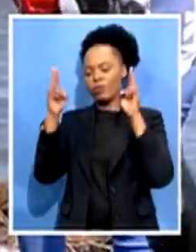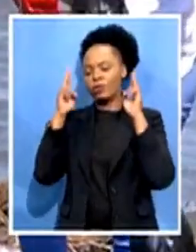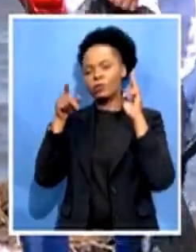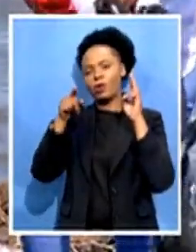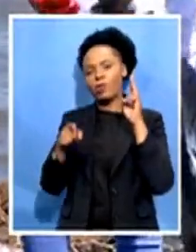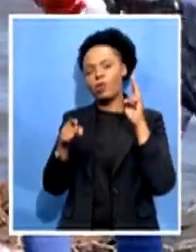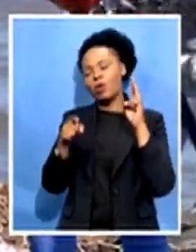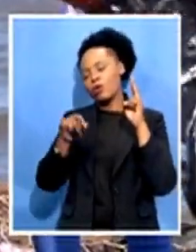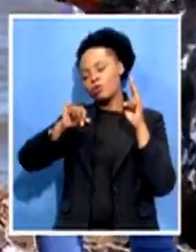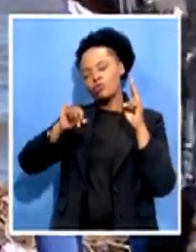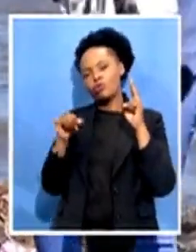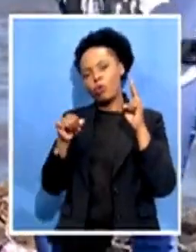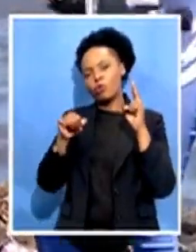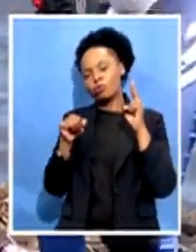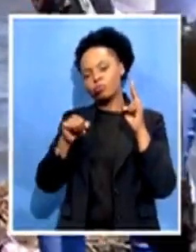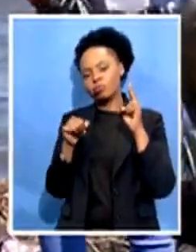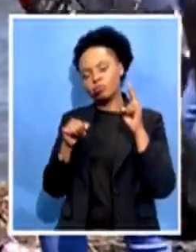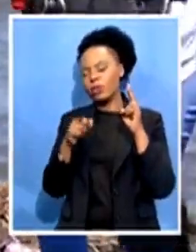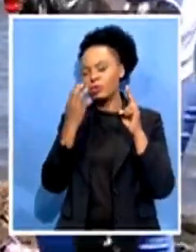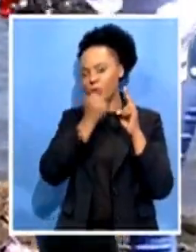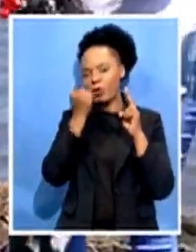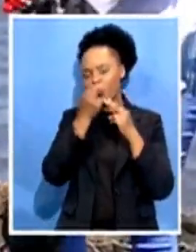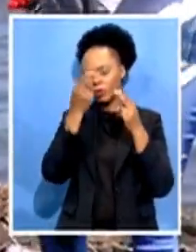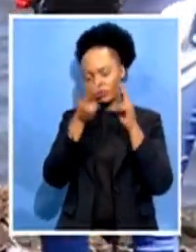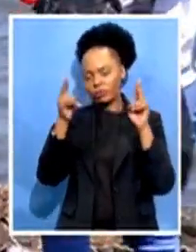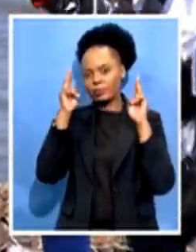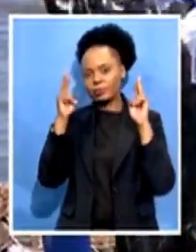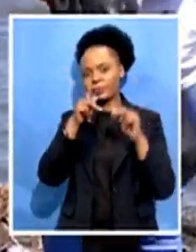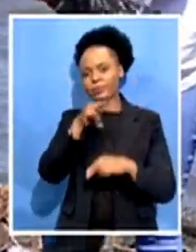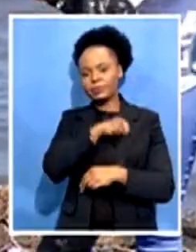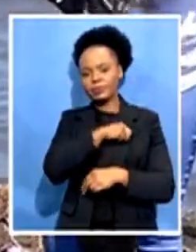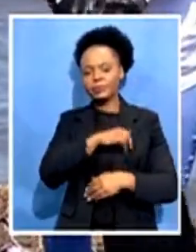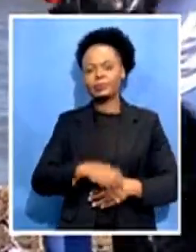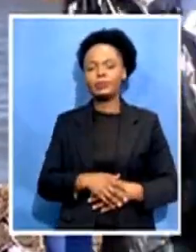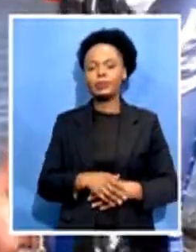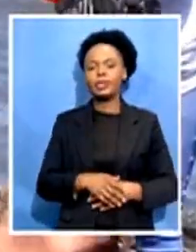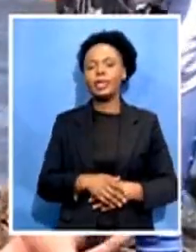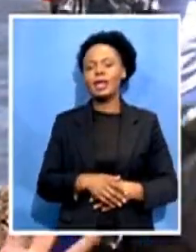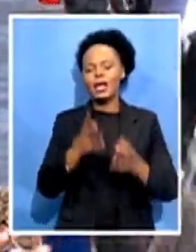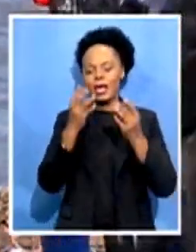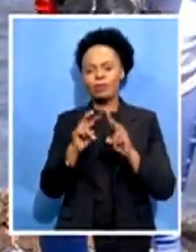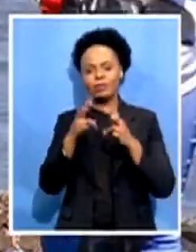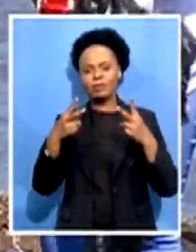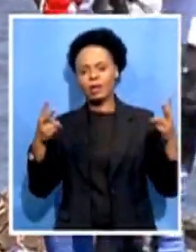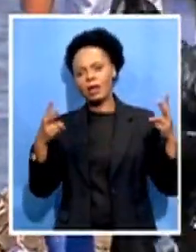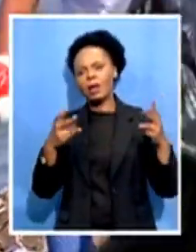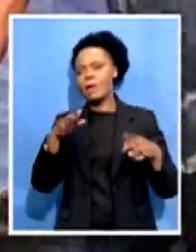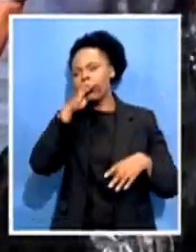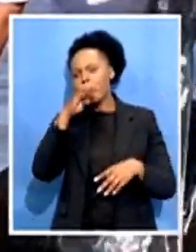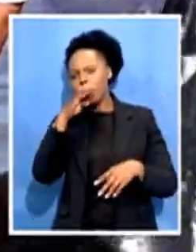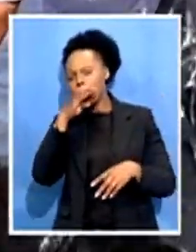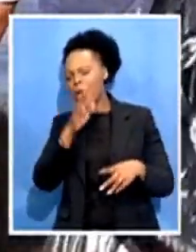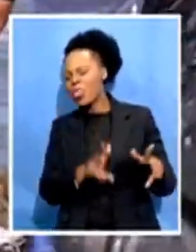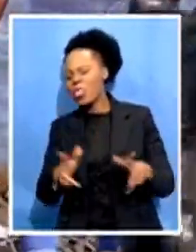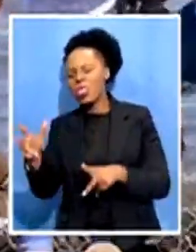Durban Harbour, cleaning up. As I said before, there's several plastics lying around, several debris, and these students just behind me have